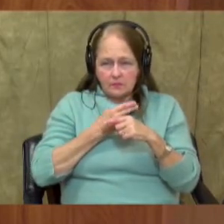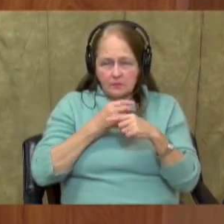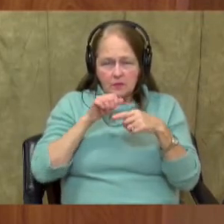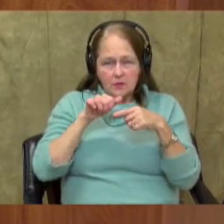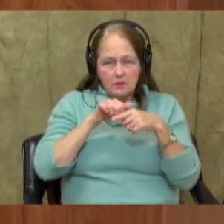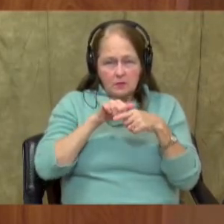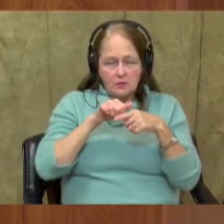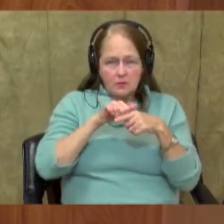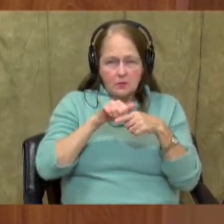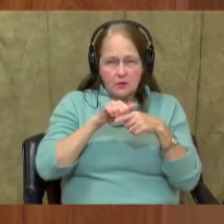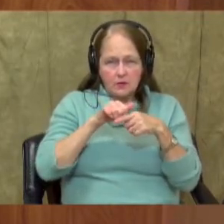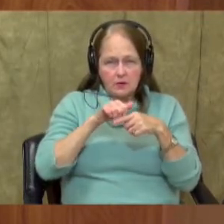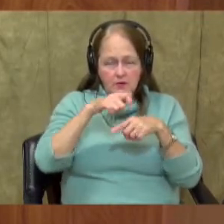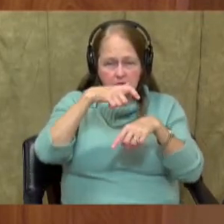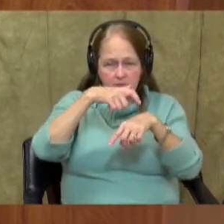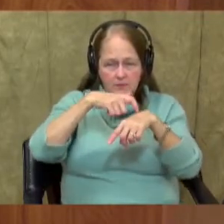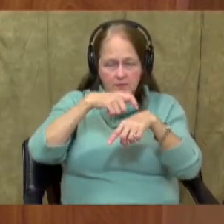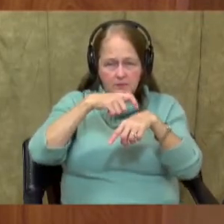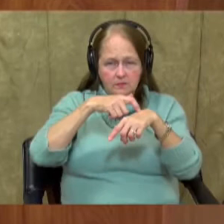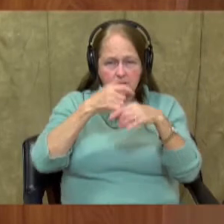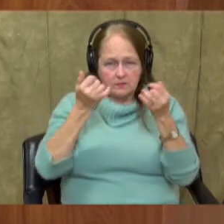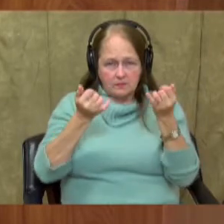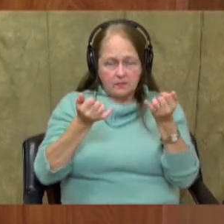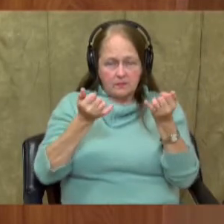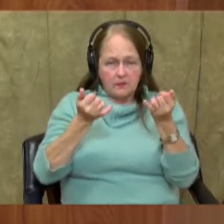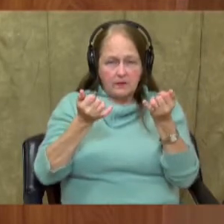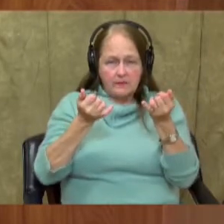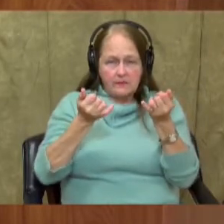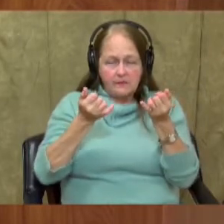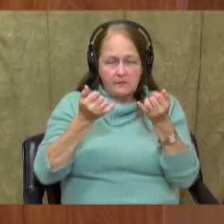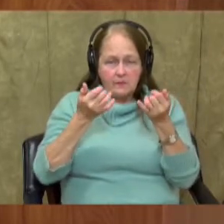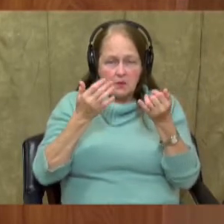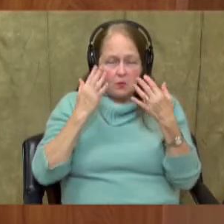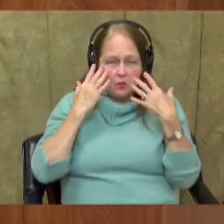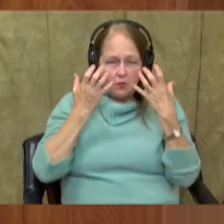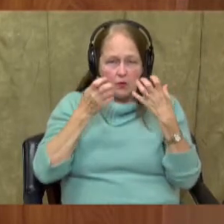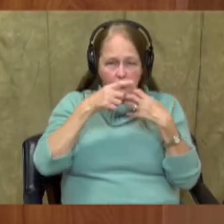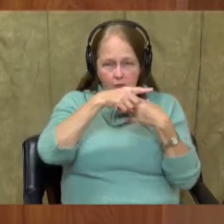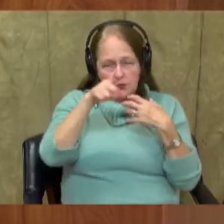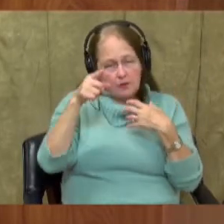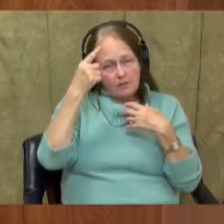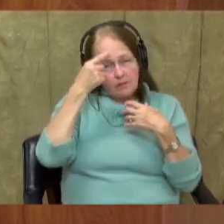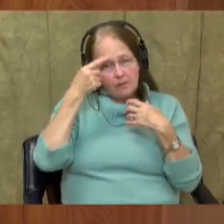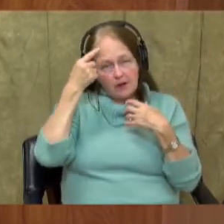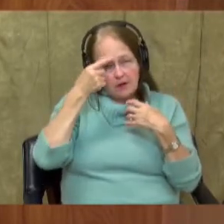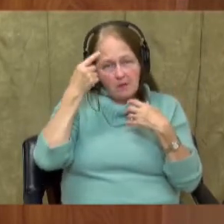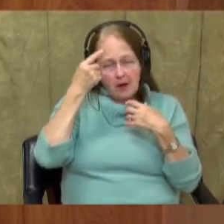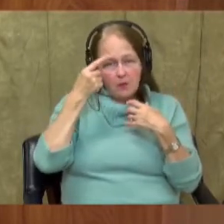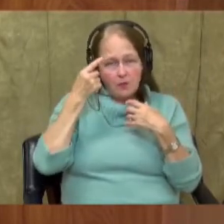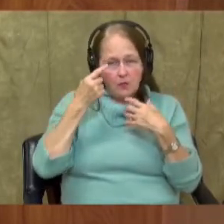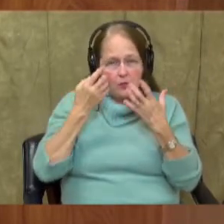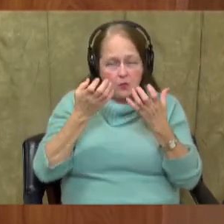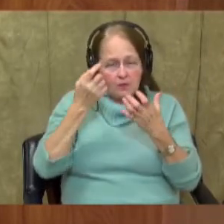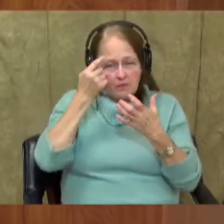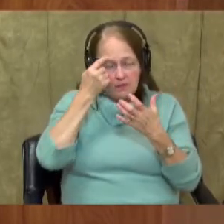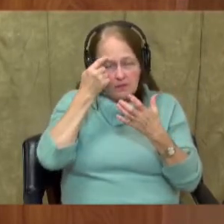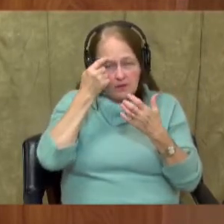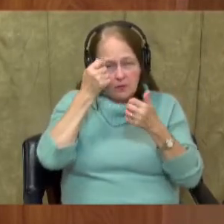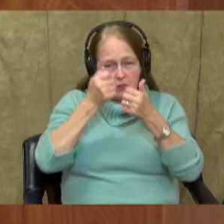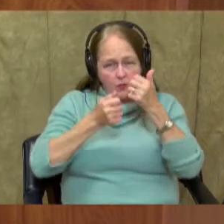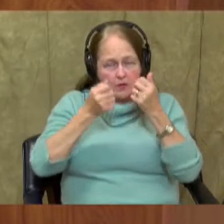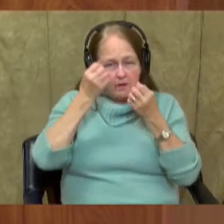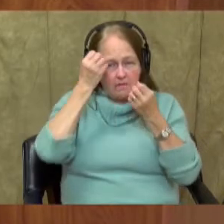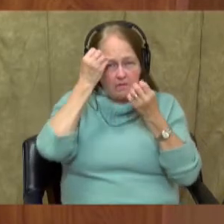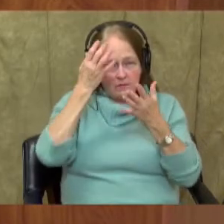So, we are going to do some practice time. And here's what I want you to think about. I want you to see what